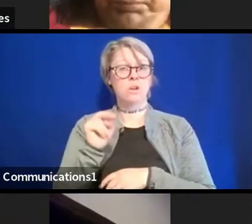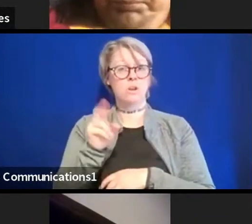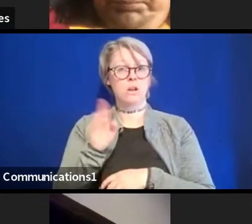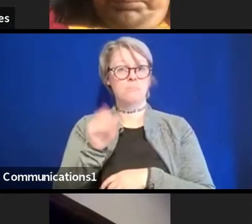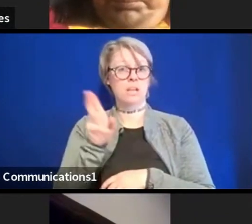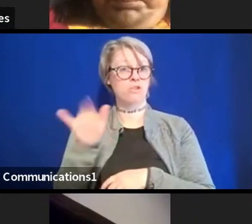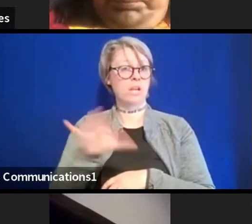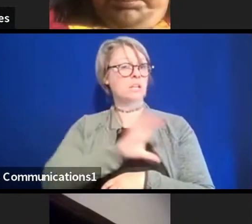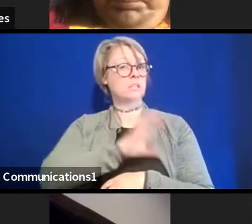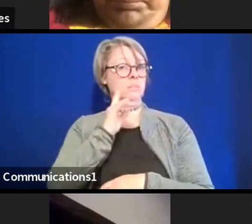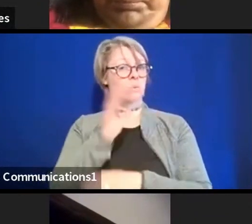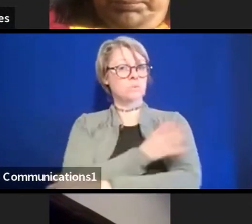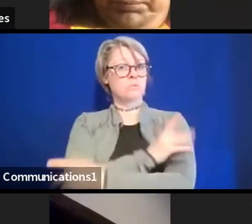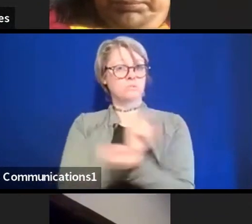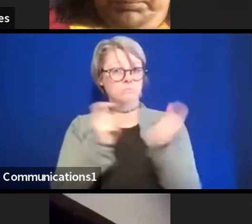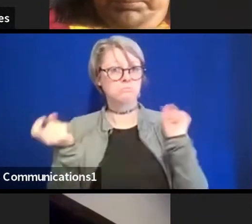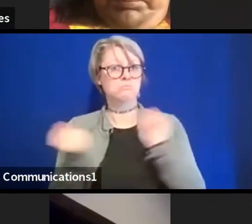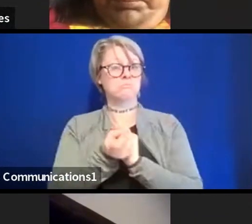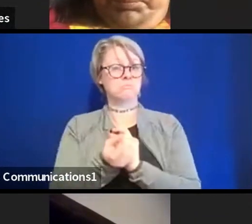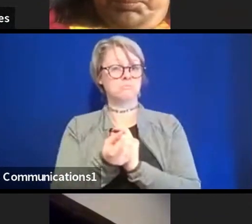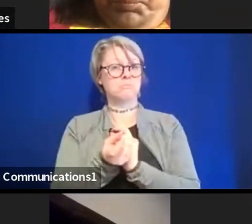surgically transition.